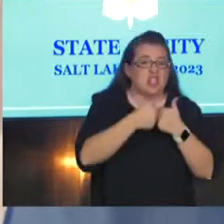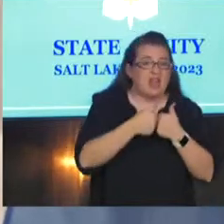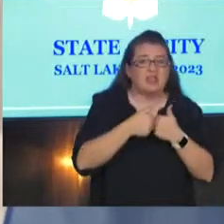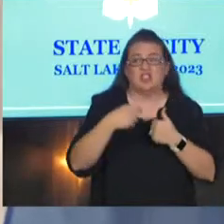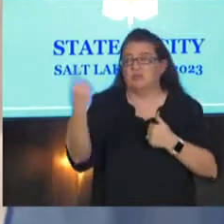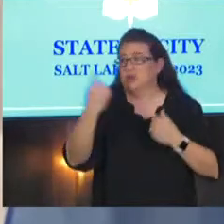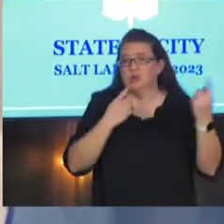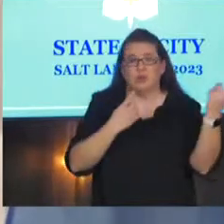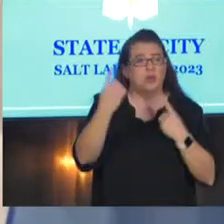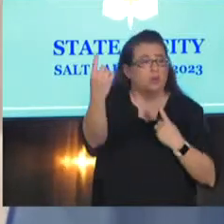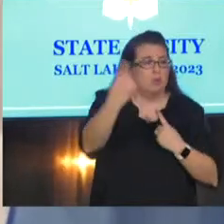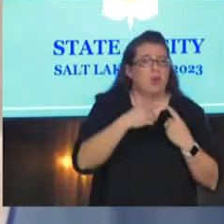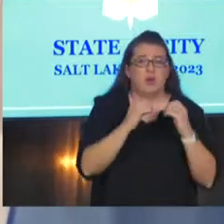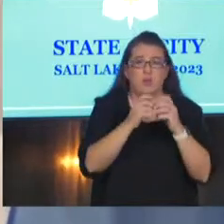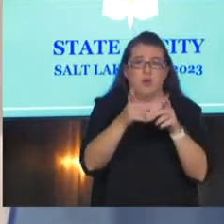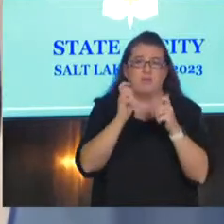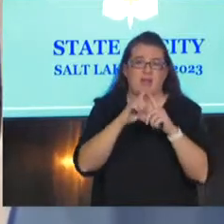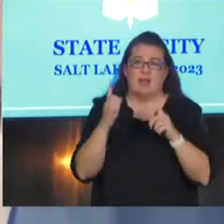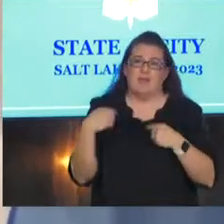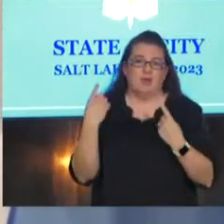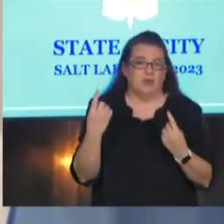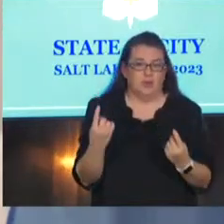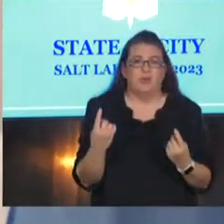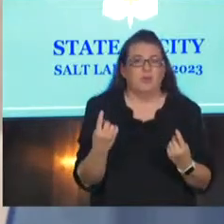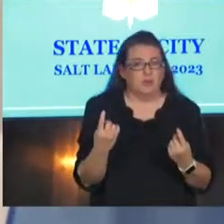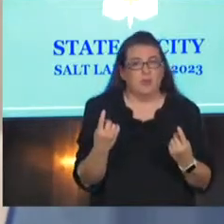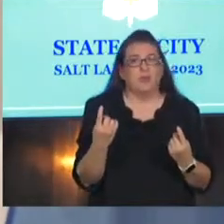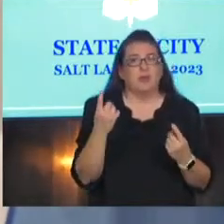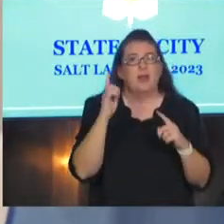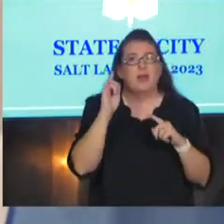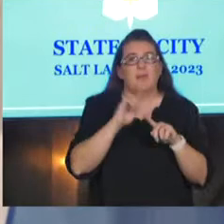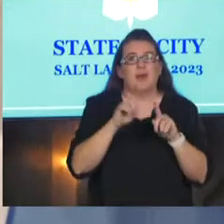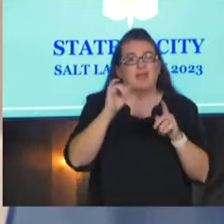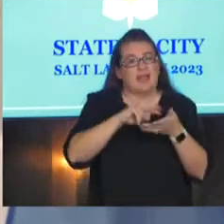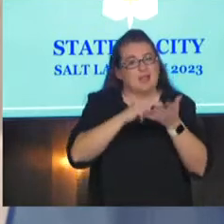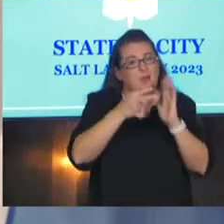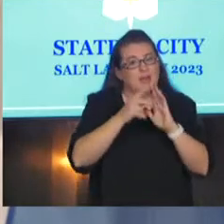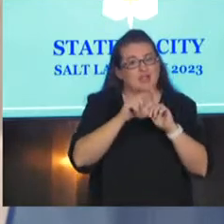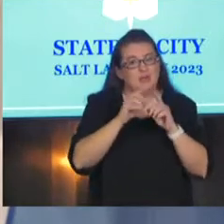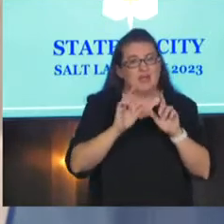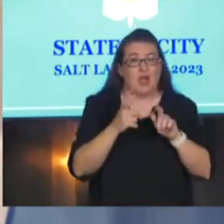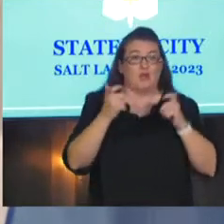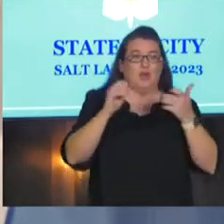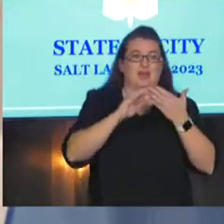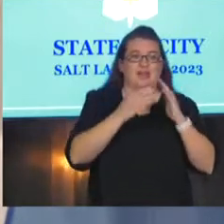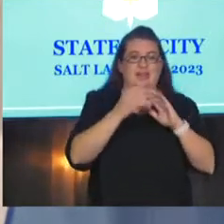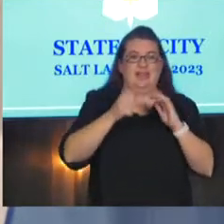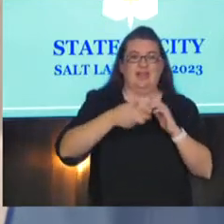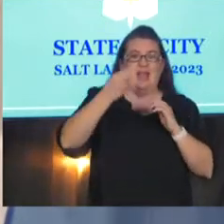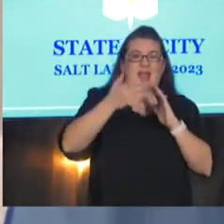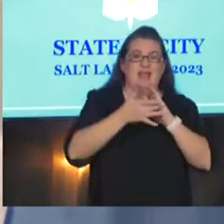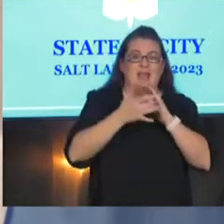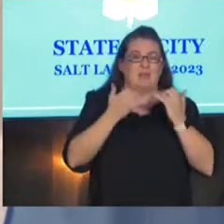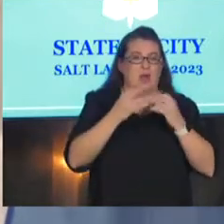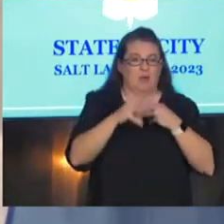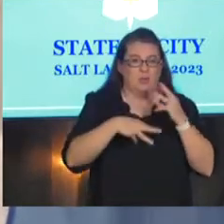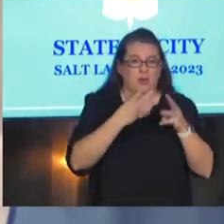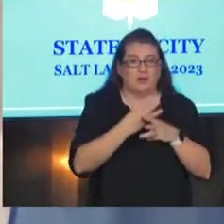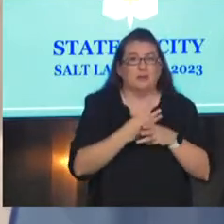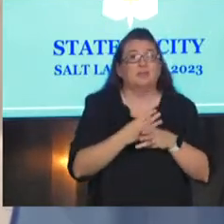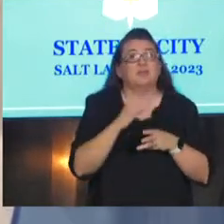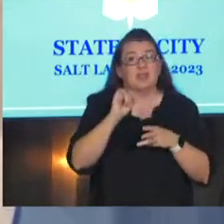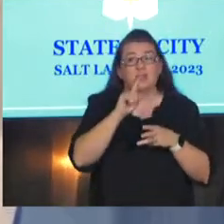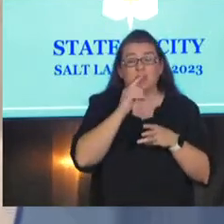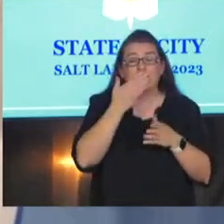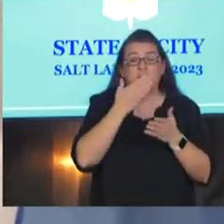coming faster than ever now. But that's what it means to be a growing city in this high-tech modern world. It's a good place